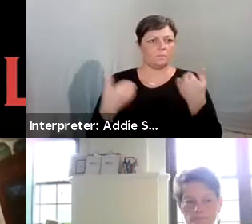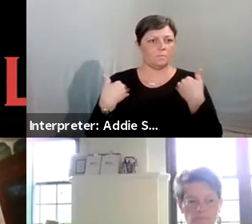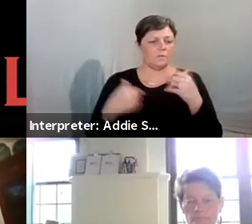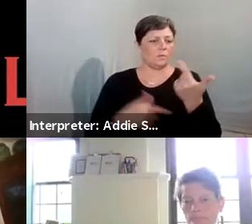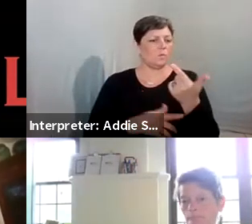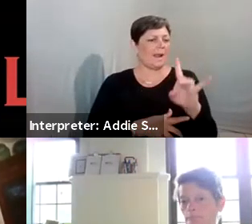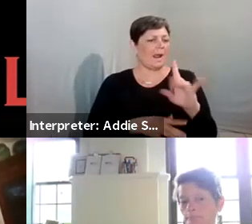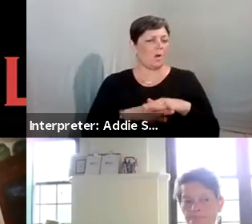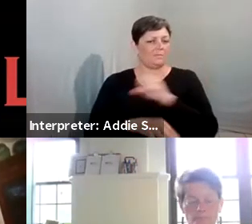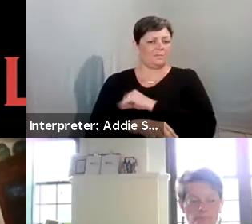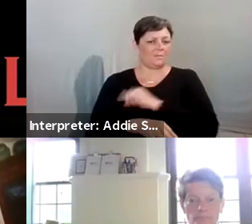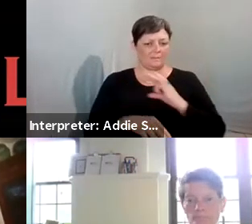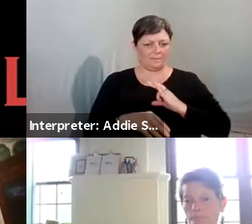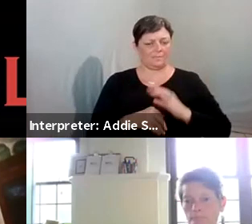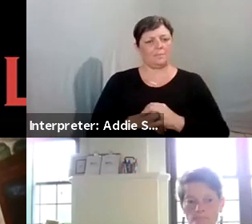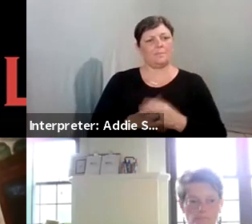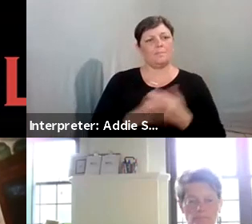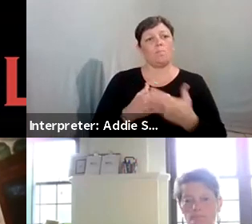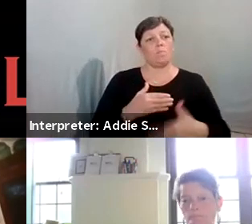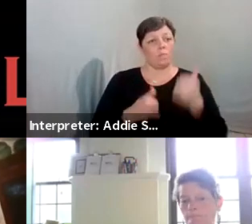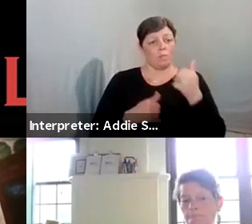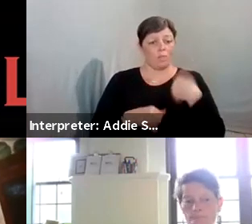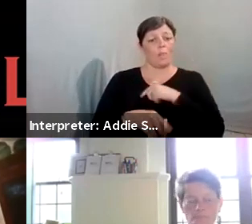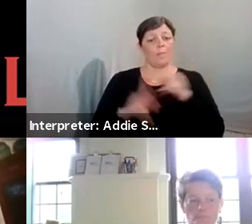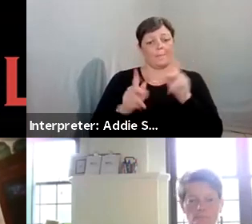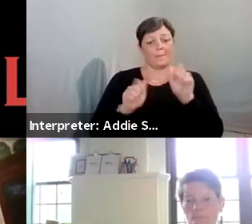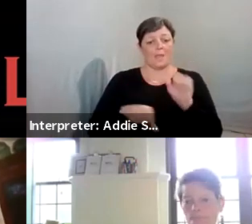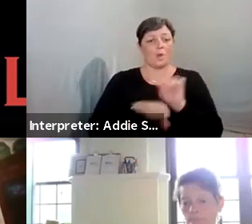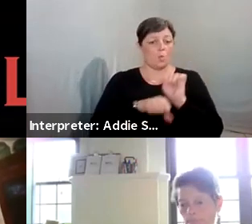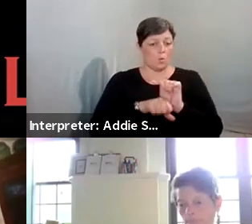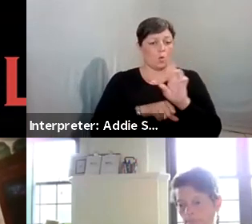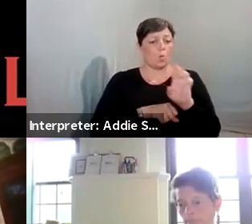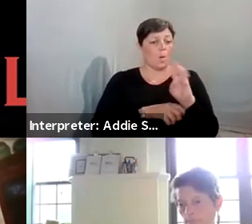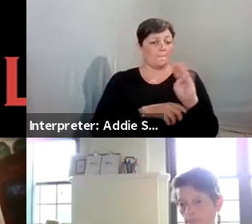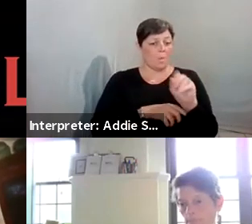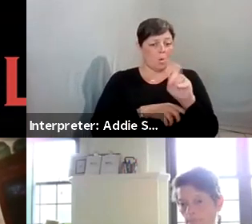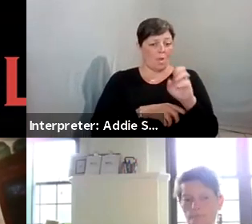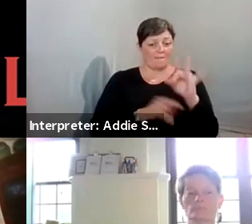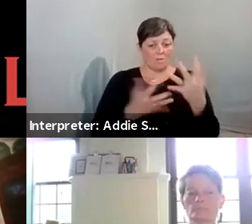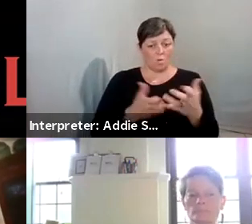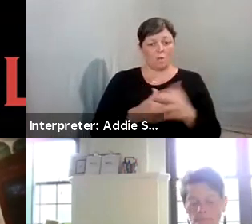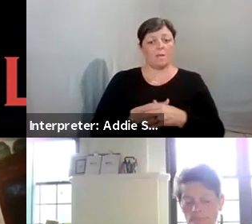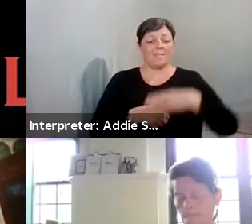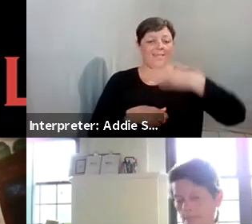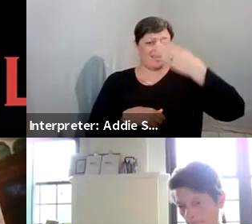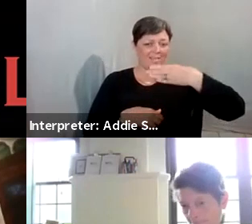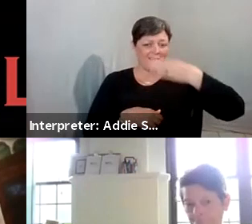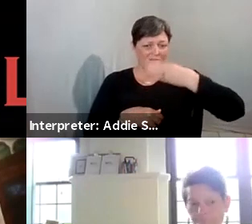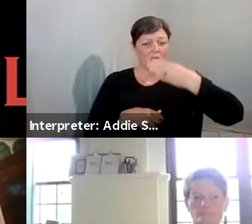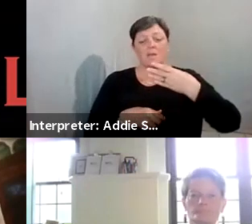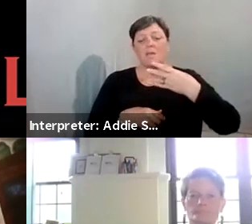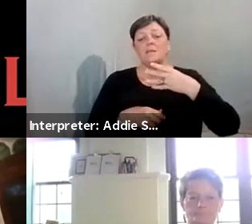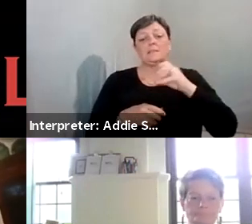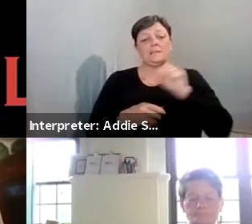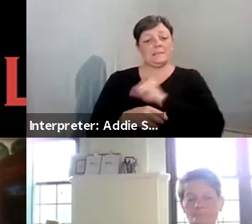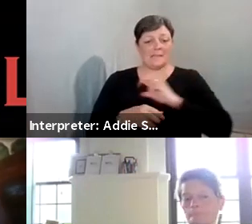staff. Most of our people can work remotely if they want to. The front end staff can't. I'm the chief operating officer,